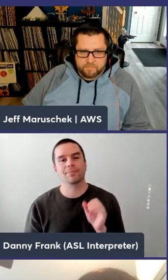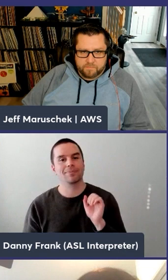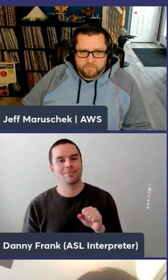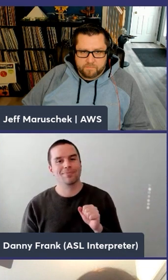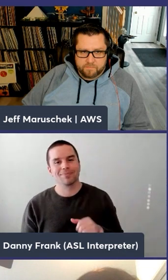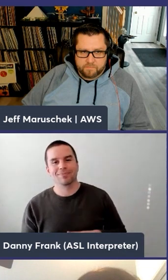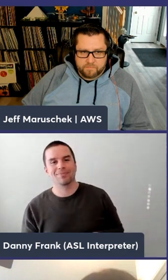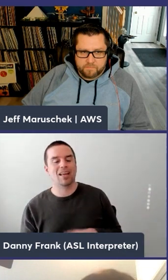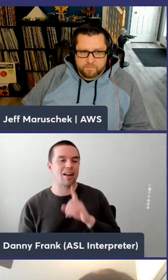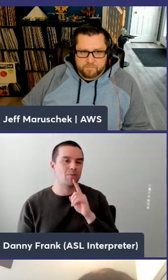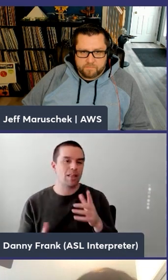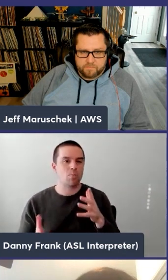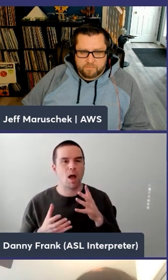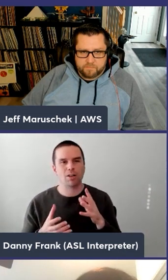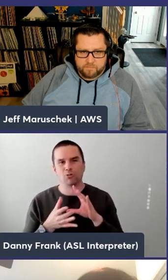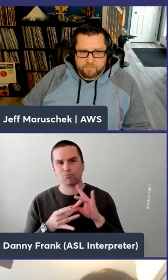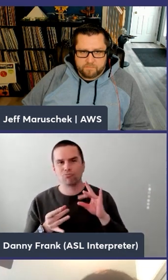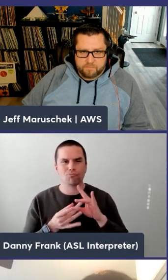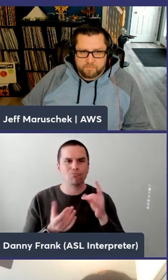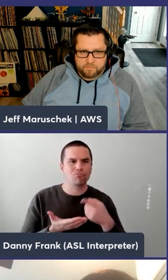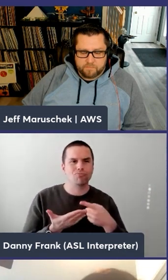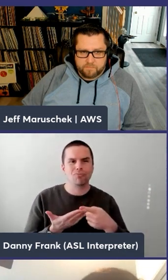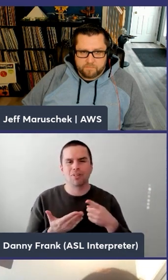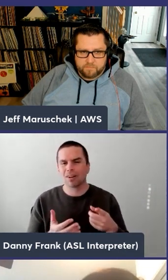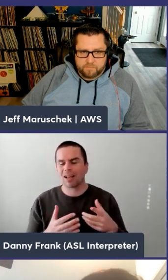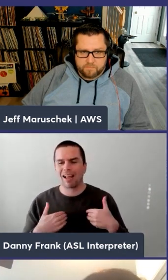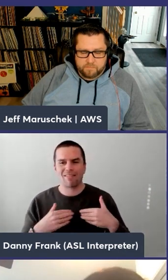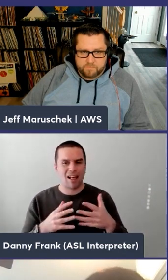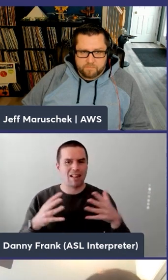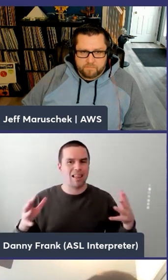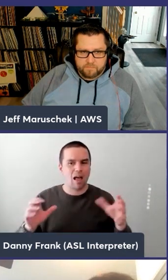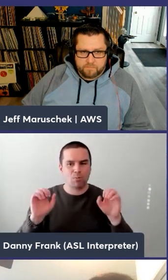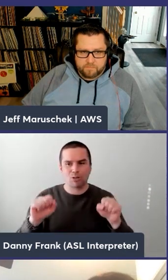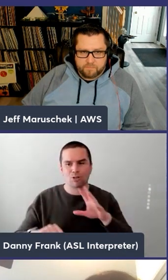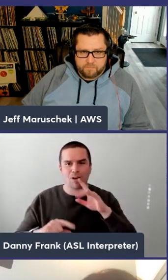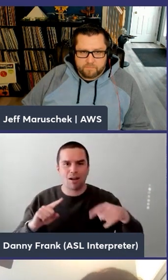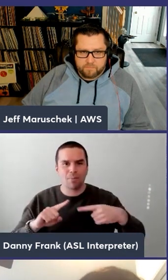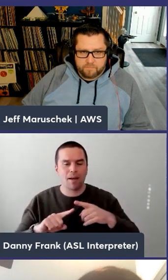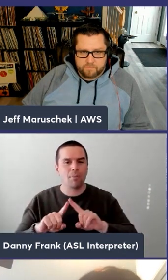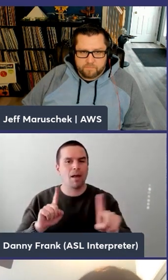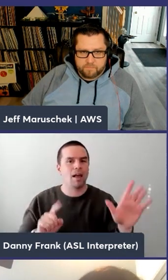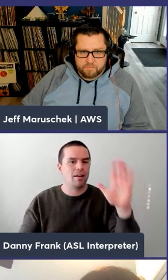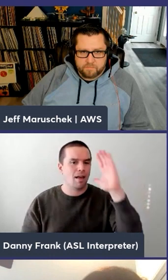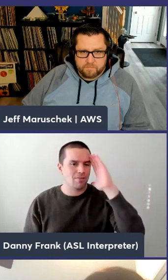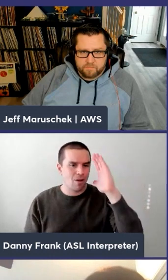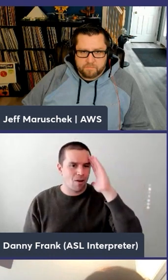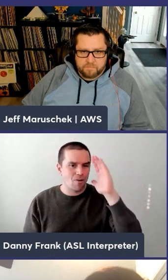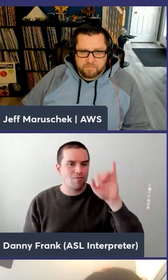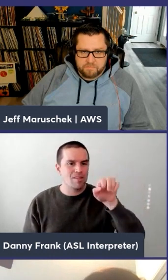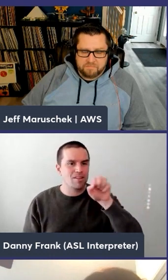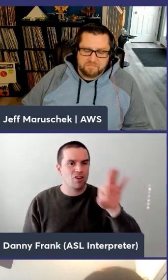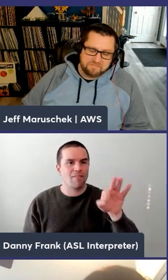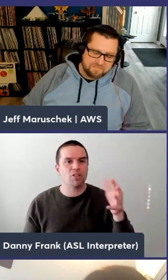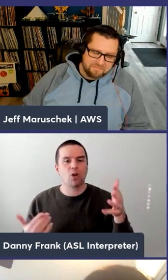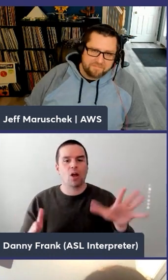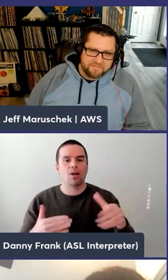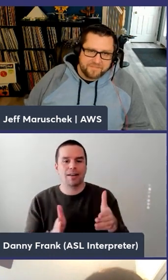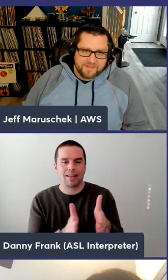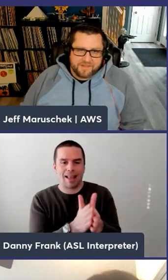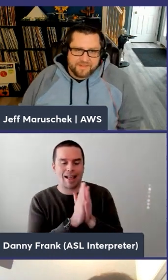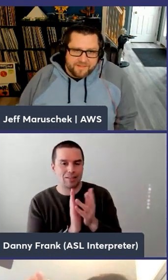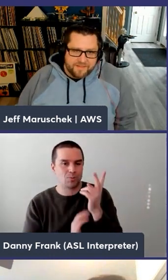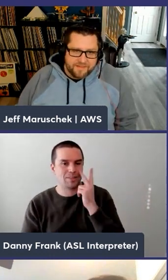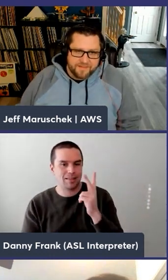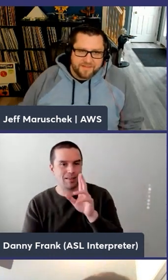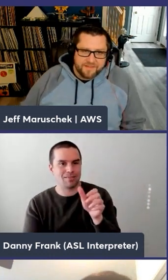go through, there's a lot we could go through, but, I know that Jeff has already asked for the configuration to show how simple